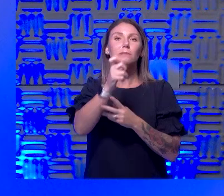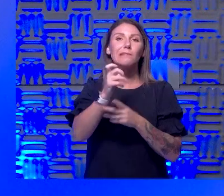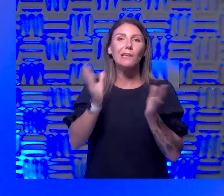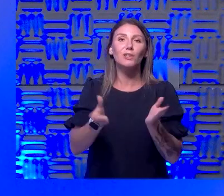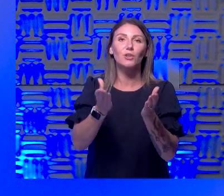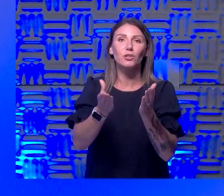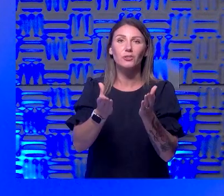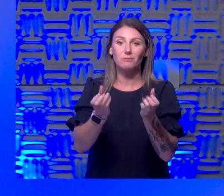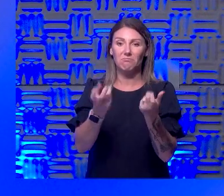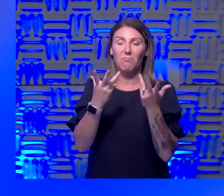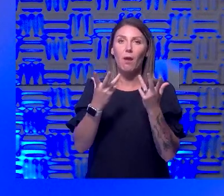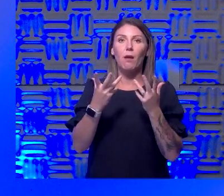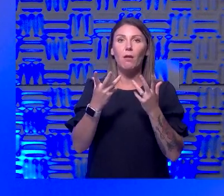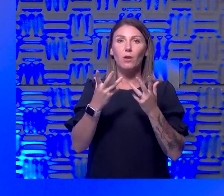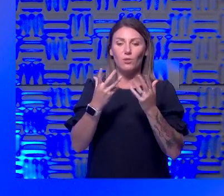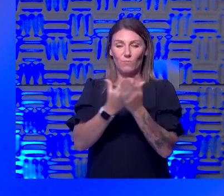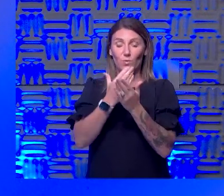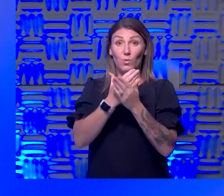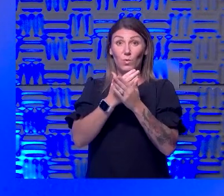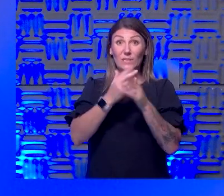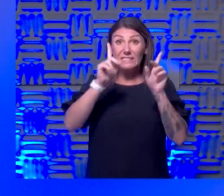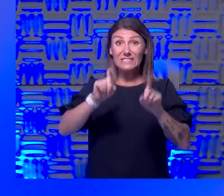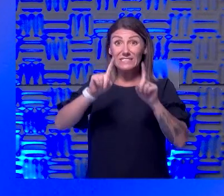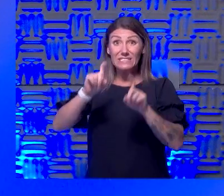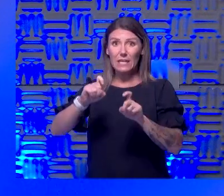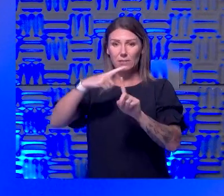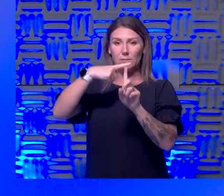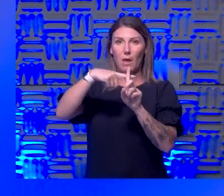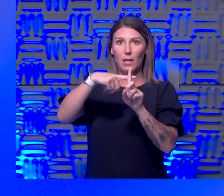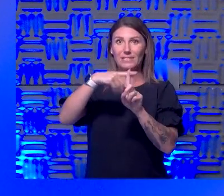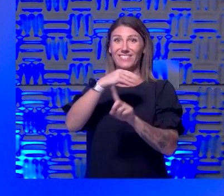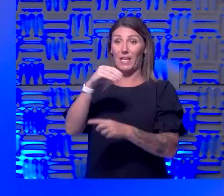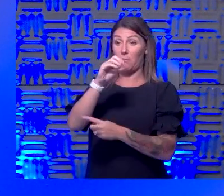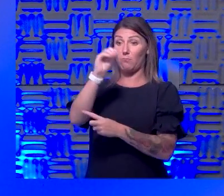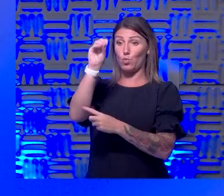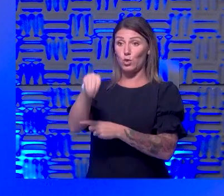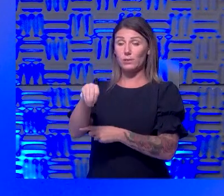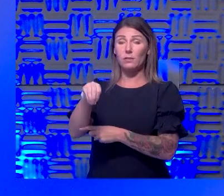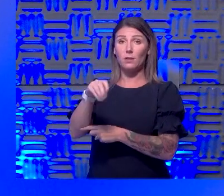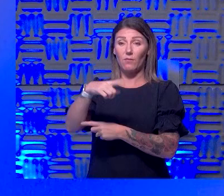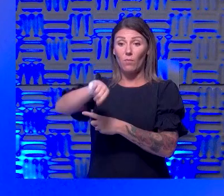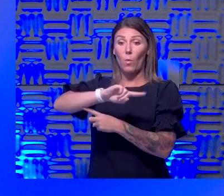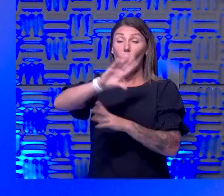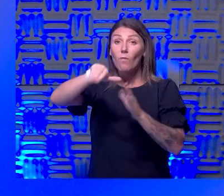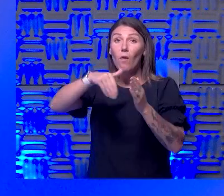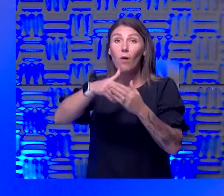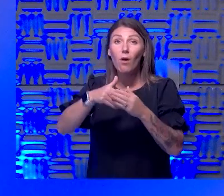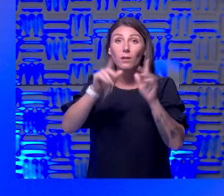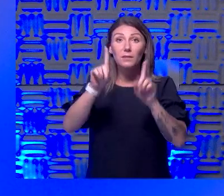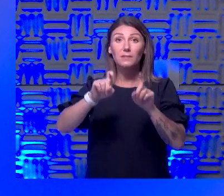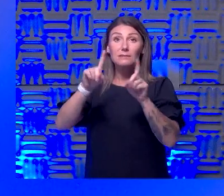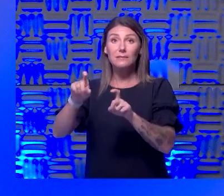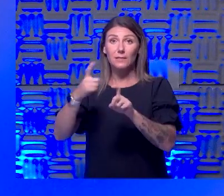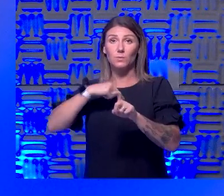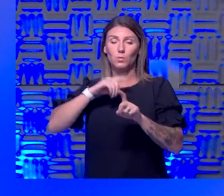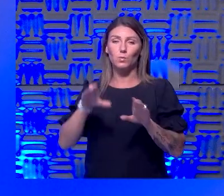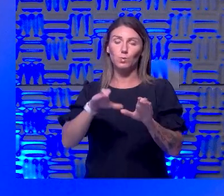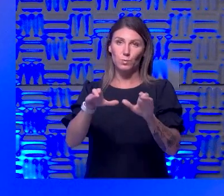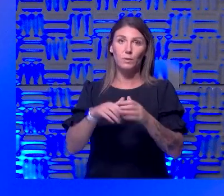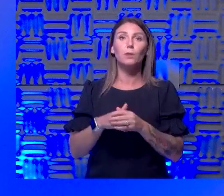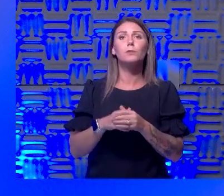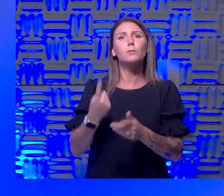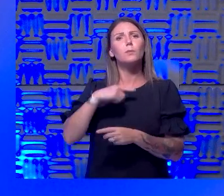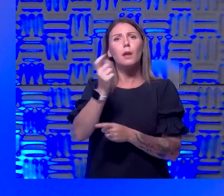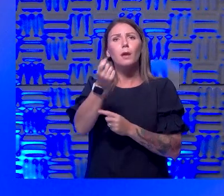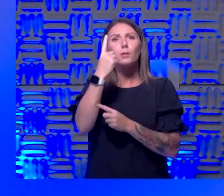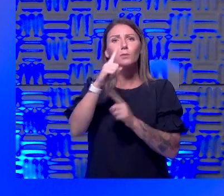encouraging is the amount of new tests that are positive and the percentage of those tests, of all the tests that we're doing. So we do understand that